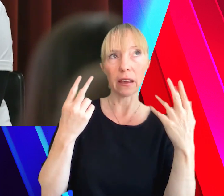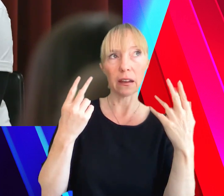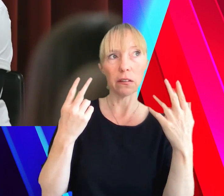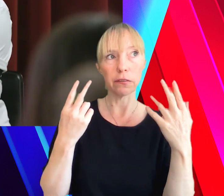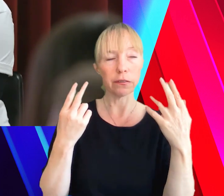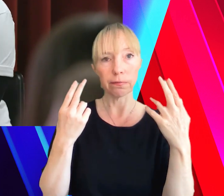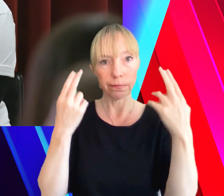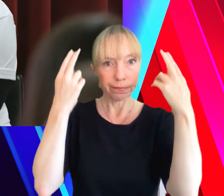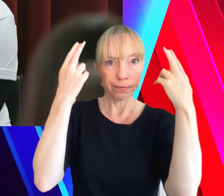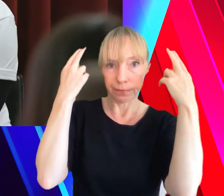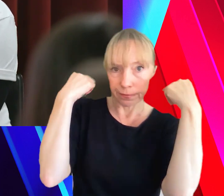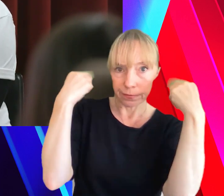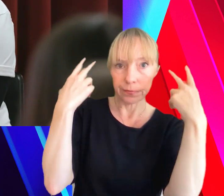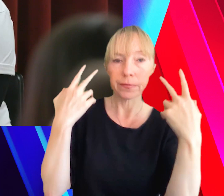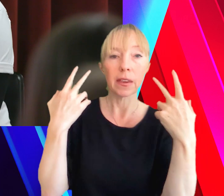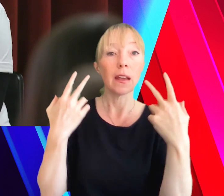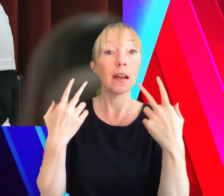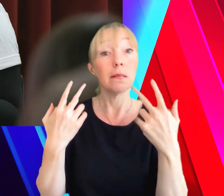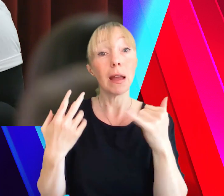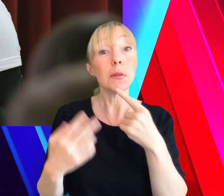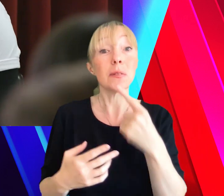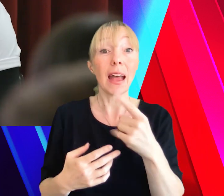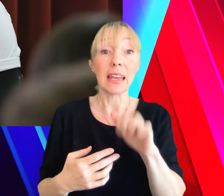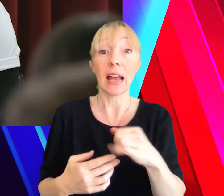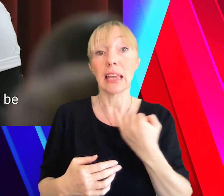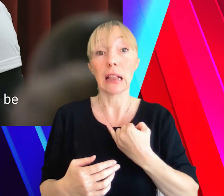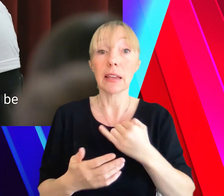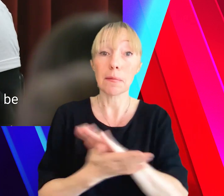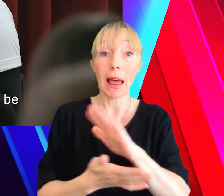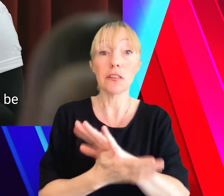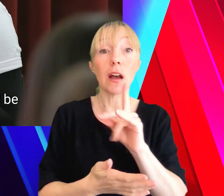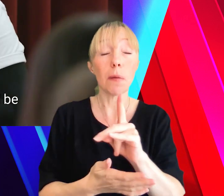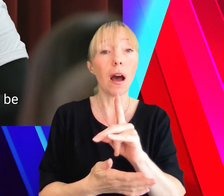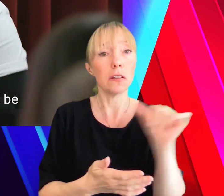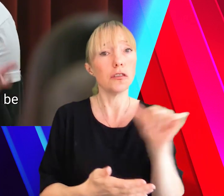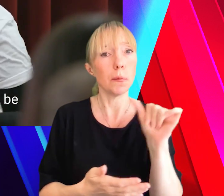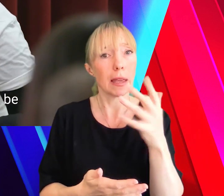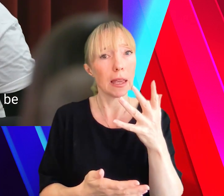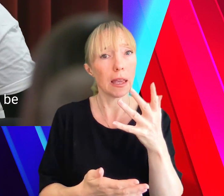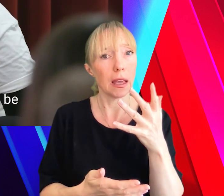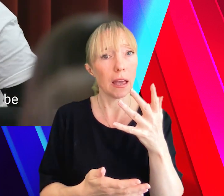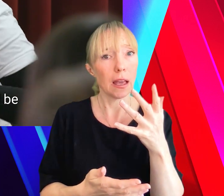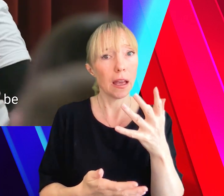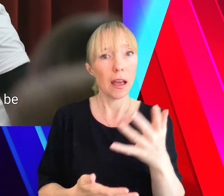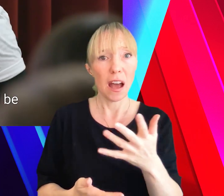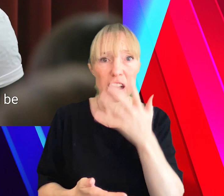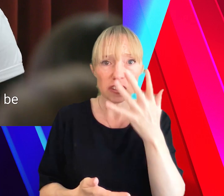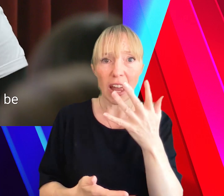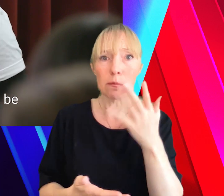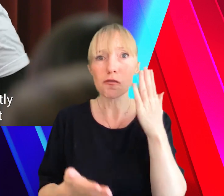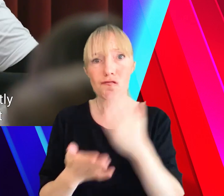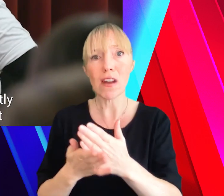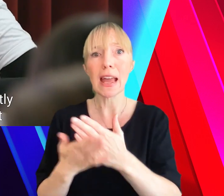what is already existing. And I think to call it a guilty pleasure ignores the fact that like maybe you should be ashamed